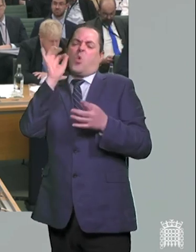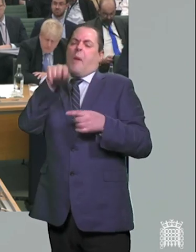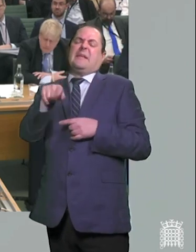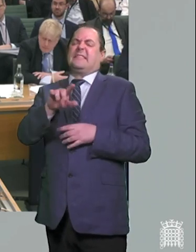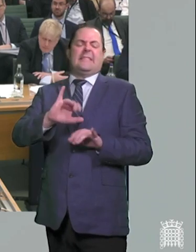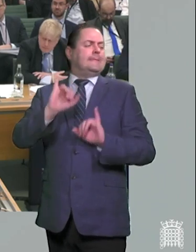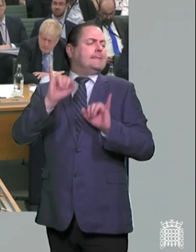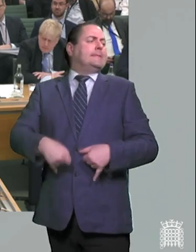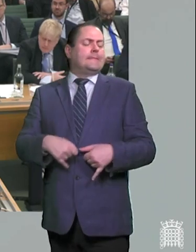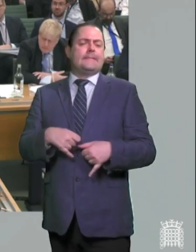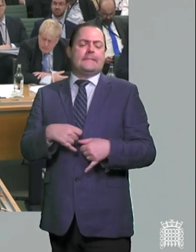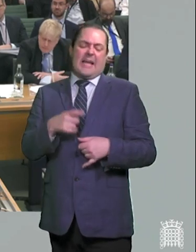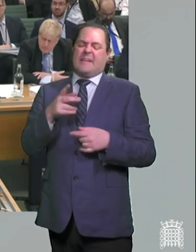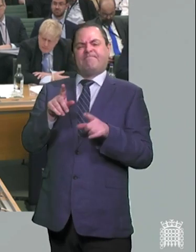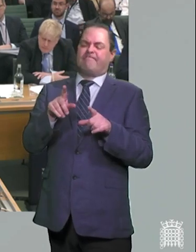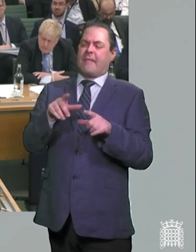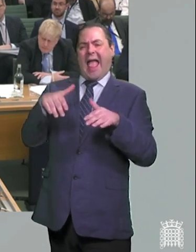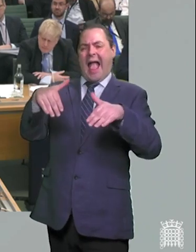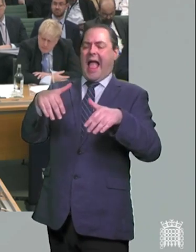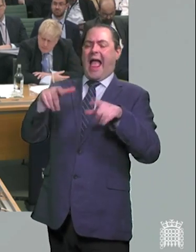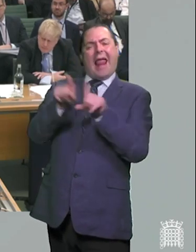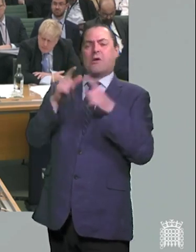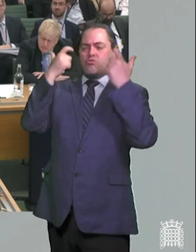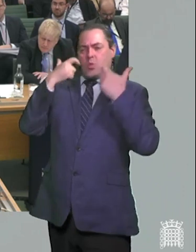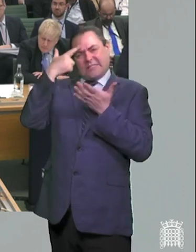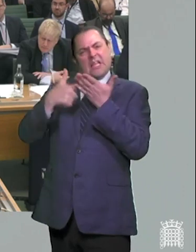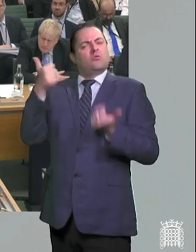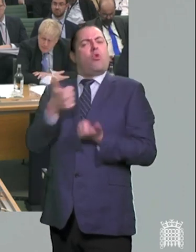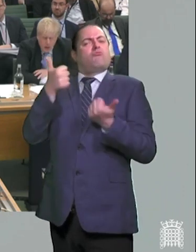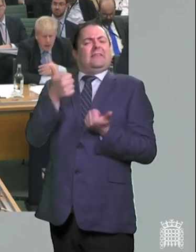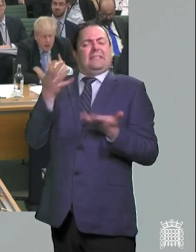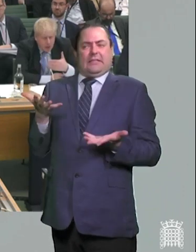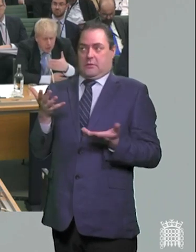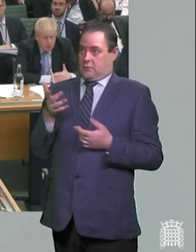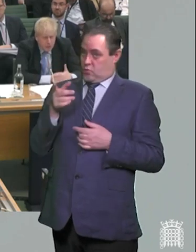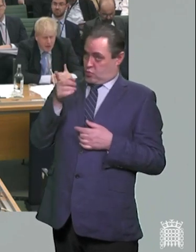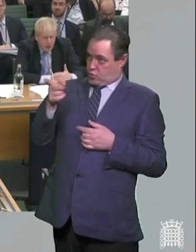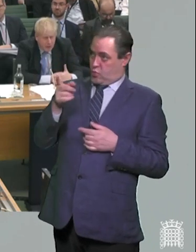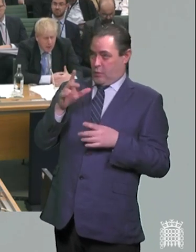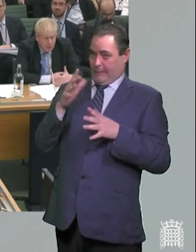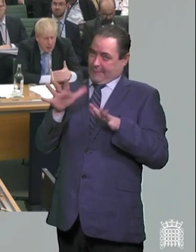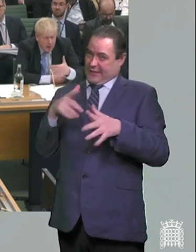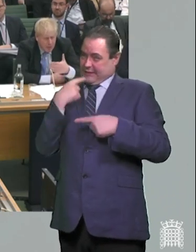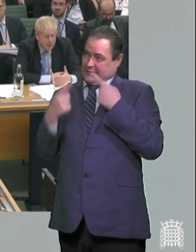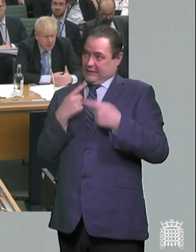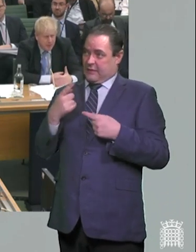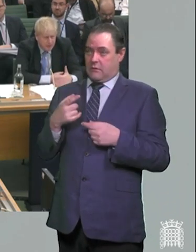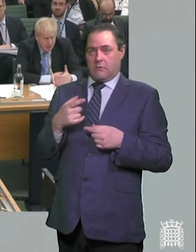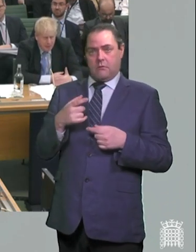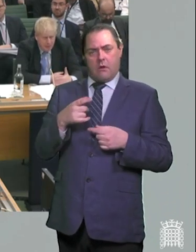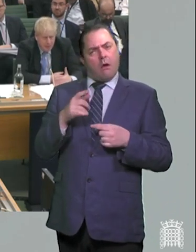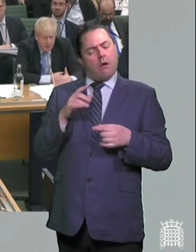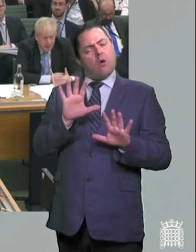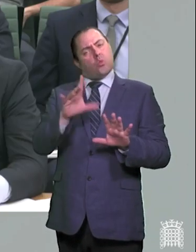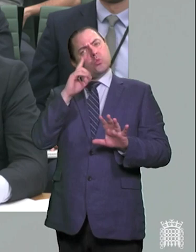the committee, to call us a kangaroo court. Have you characterised us as a kangaroo court? You can tell by my presence